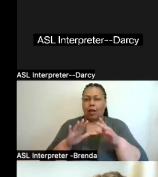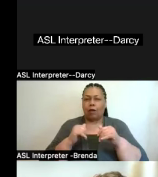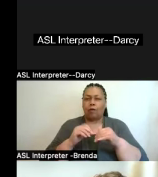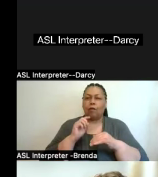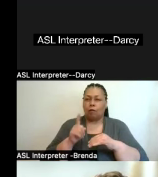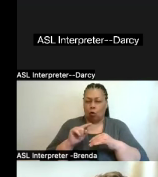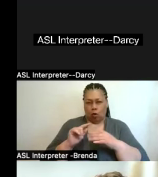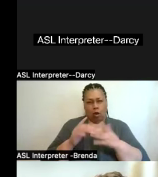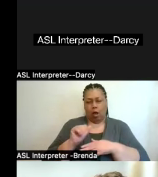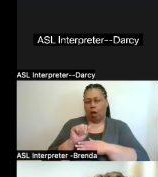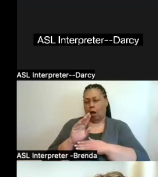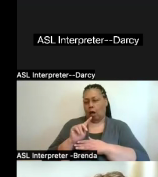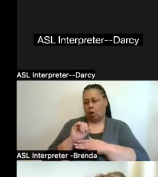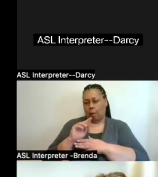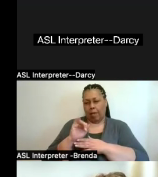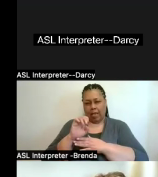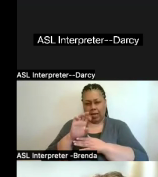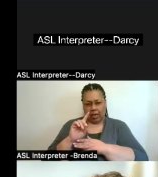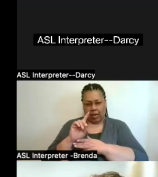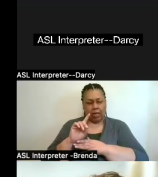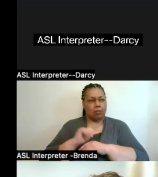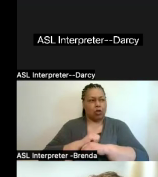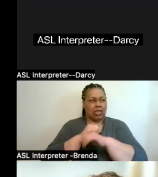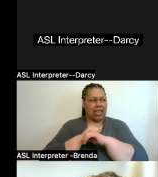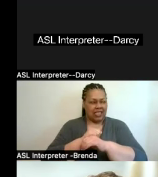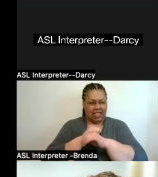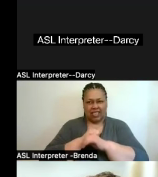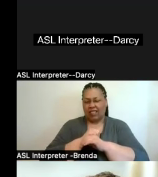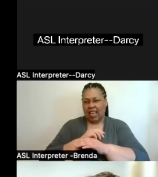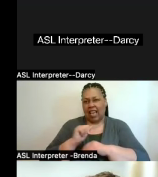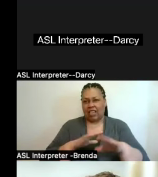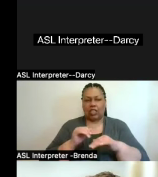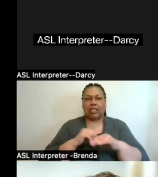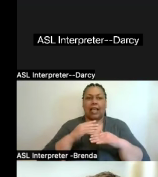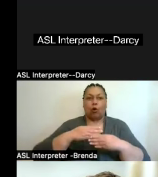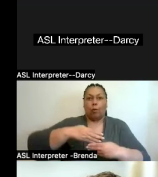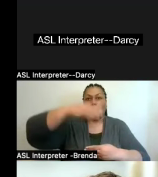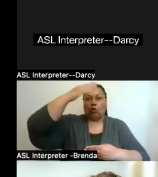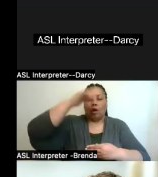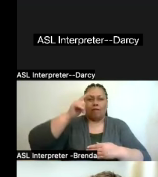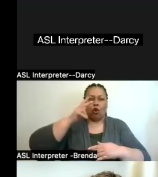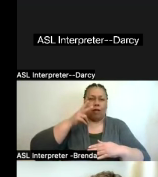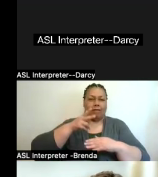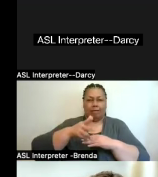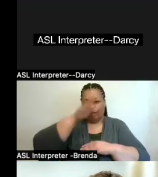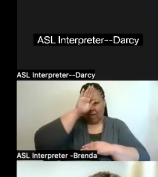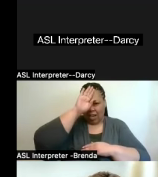protective actions such as opening fire station bay doors and slowing down trains to prevent